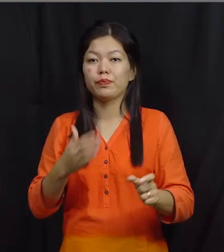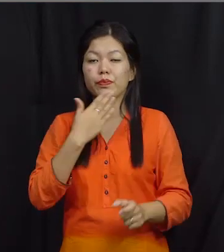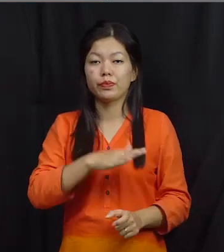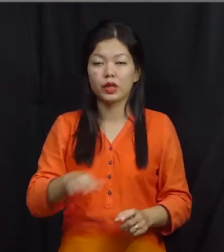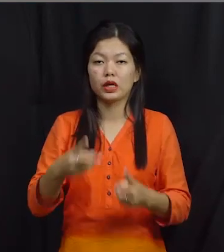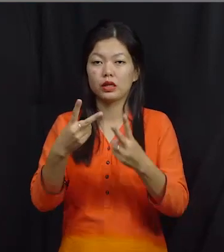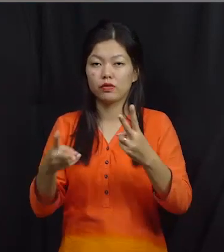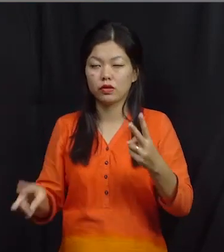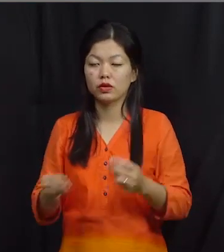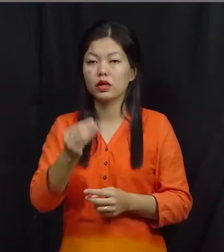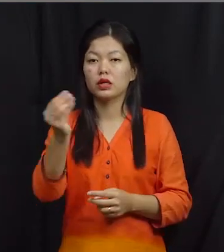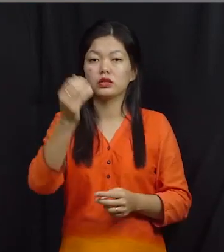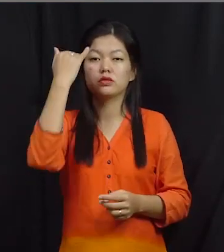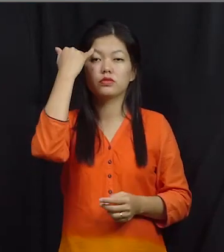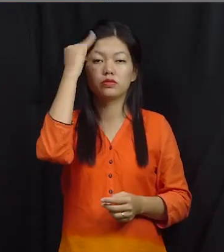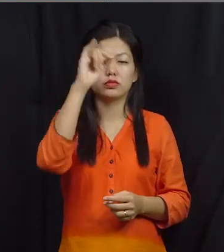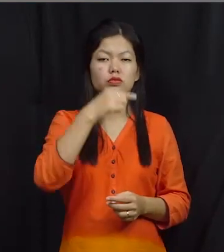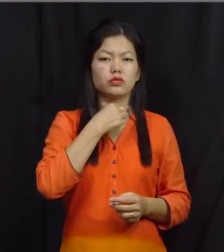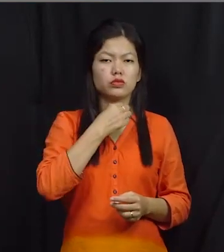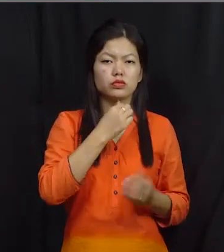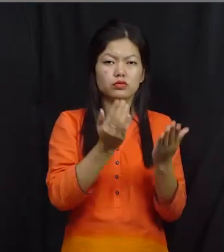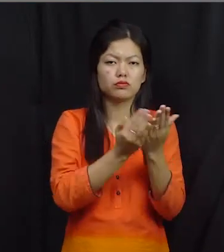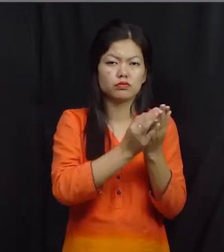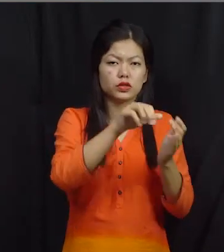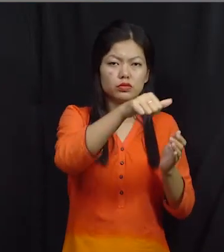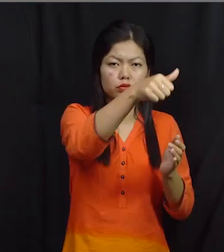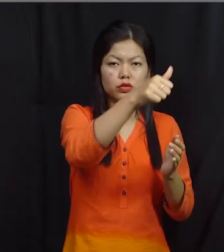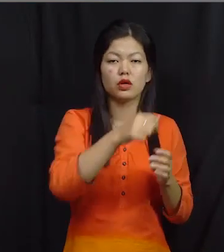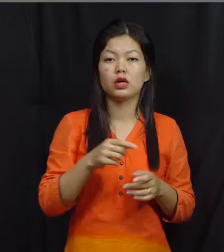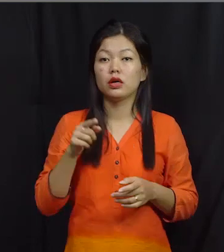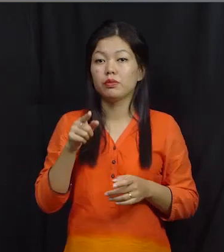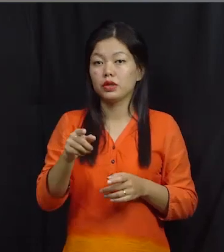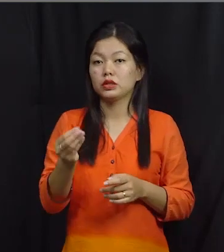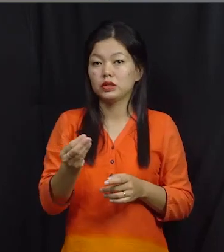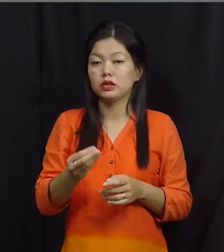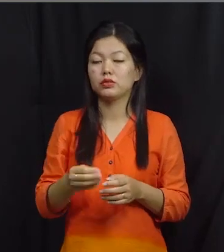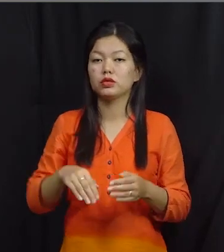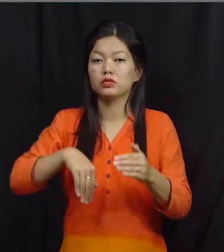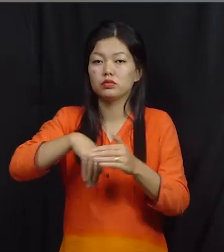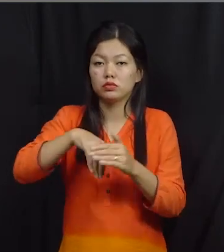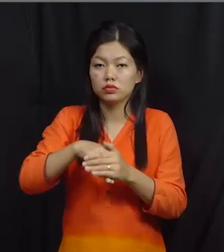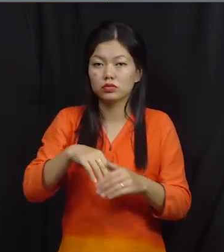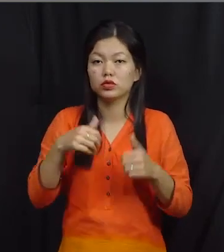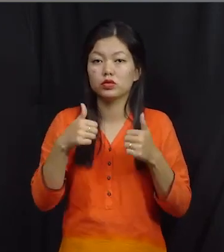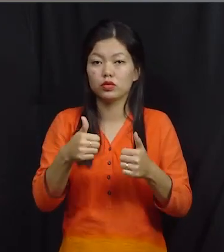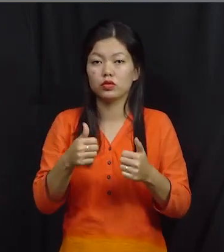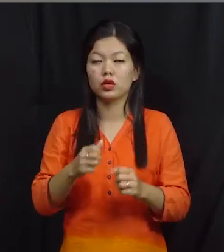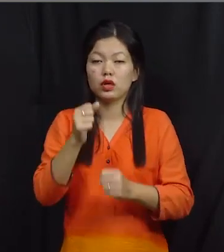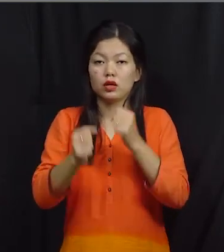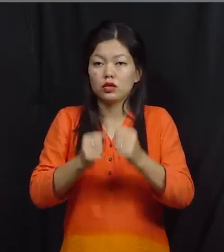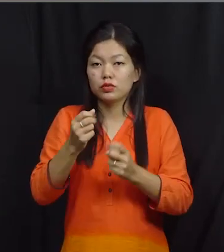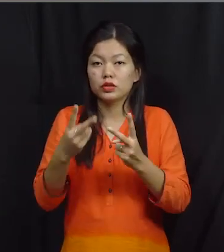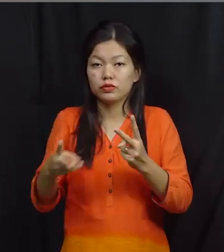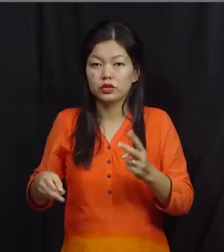a person, as you're pursuing class 11 arts stream, then what is your aim in life? You must ask